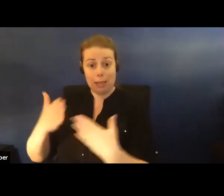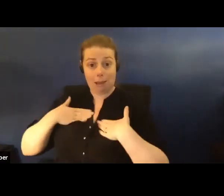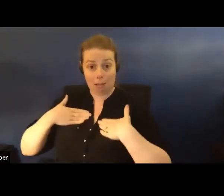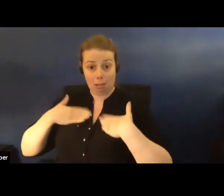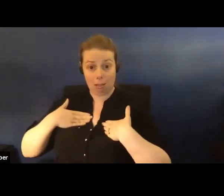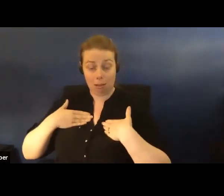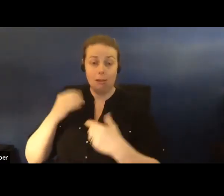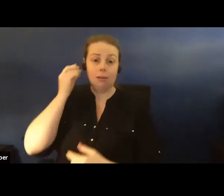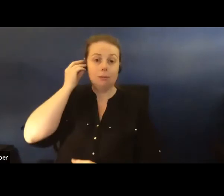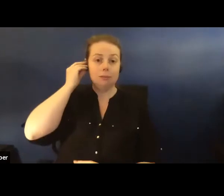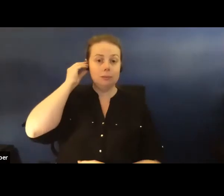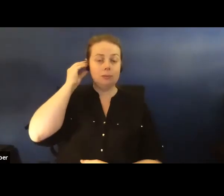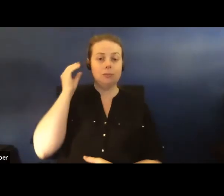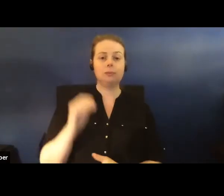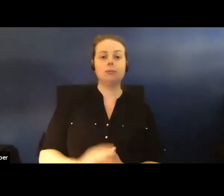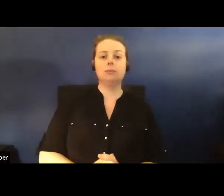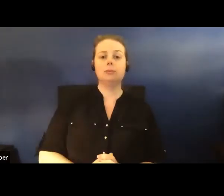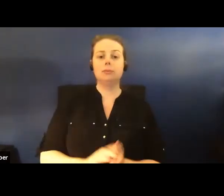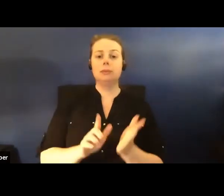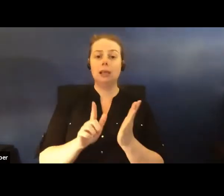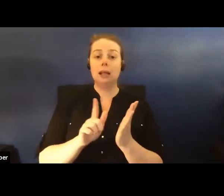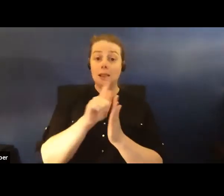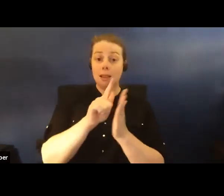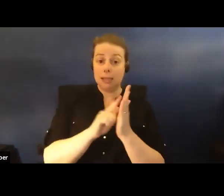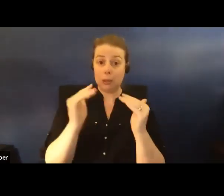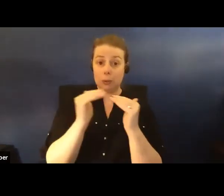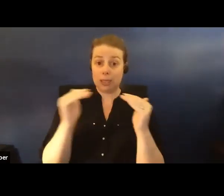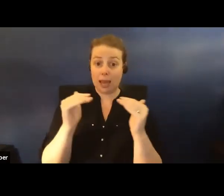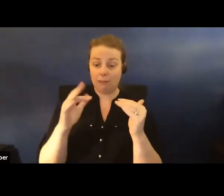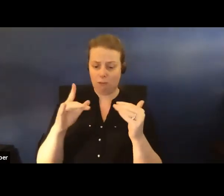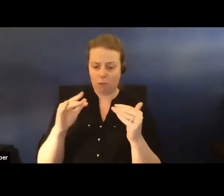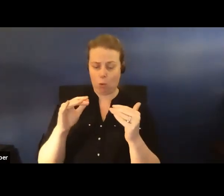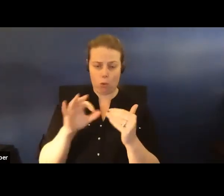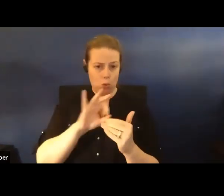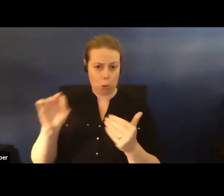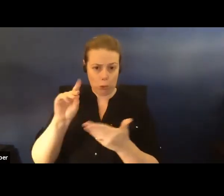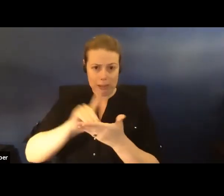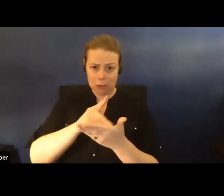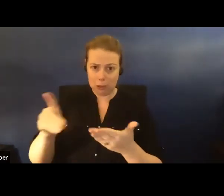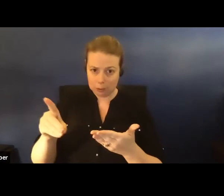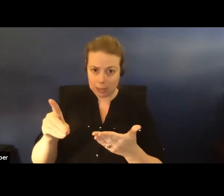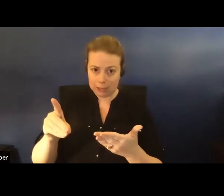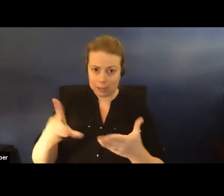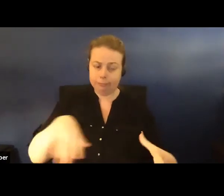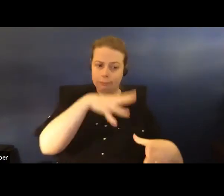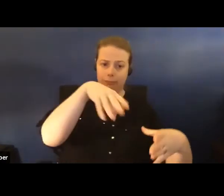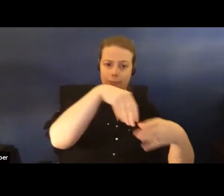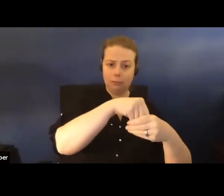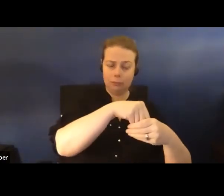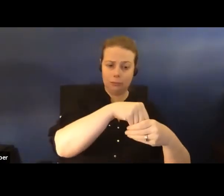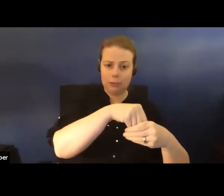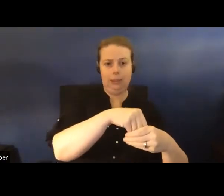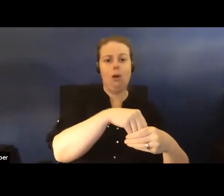The legal standard of non-discrimination is an inherent element in all rights in the CRPD.